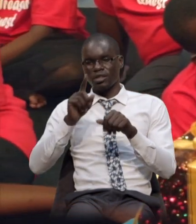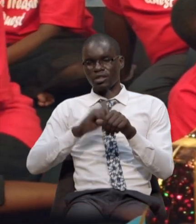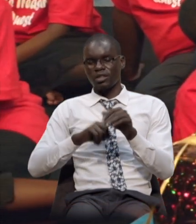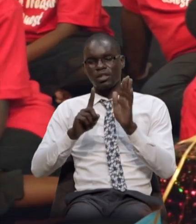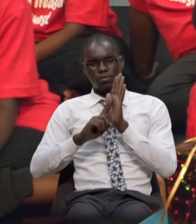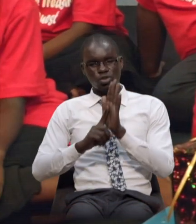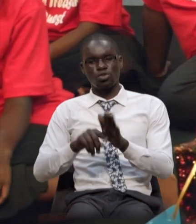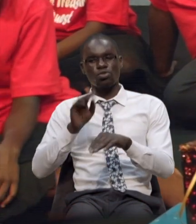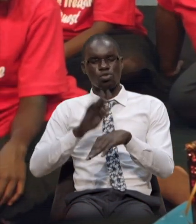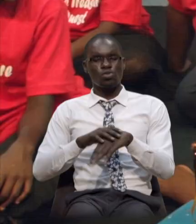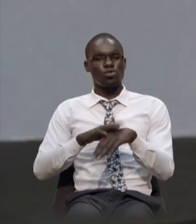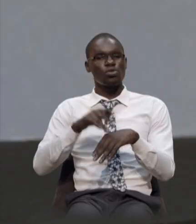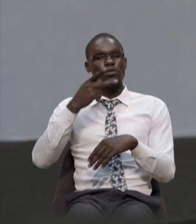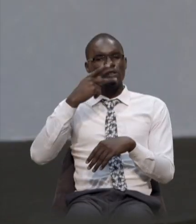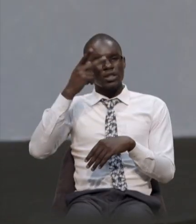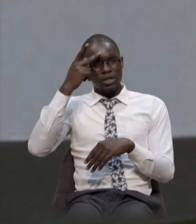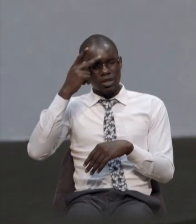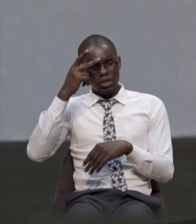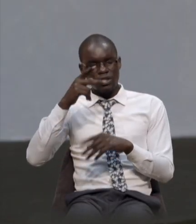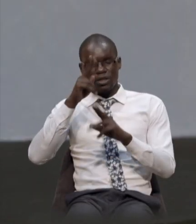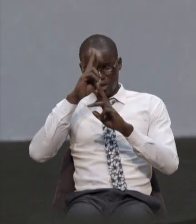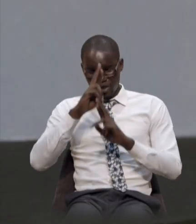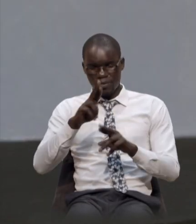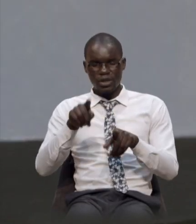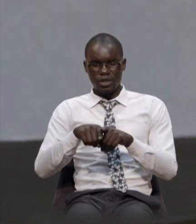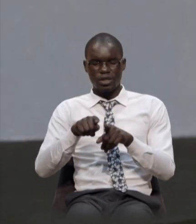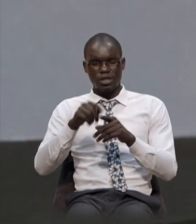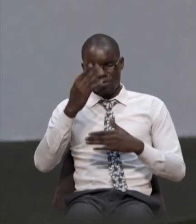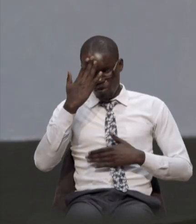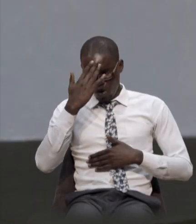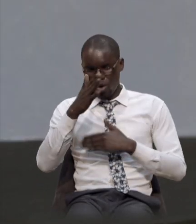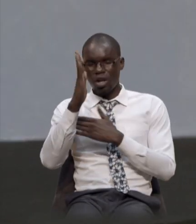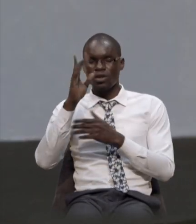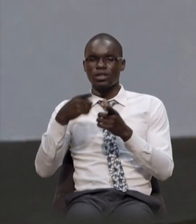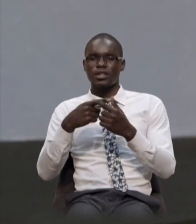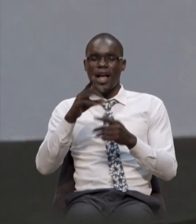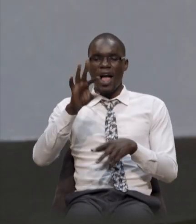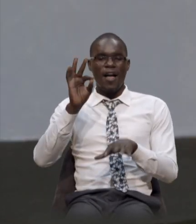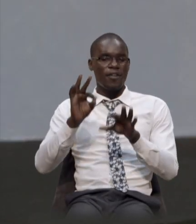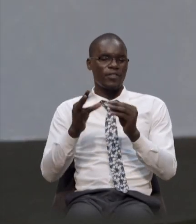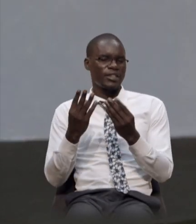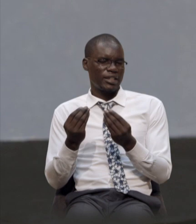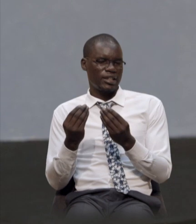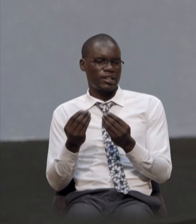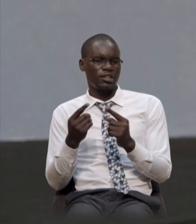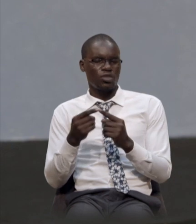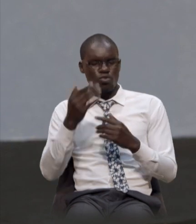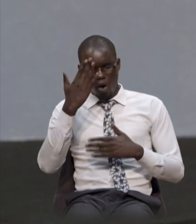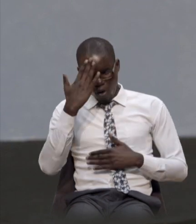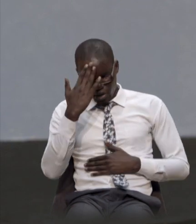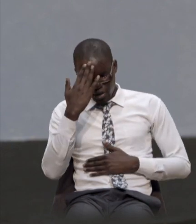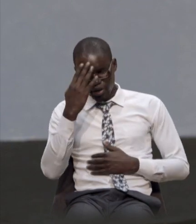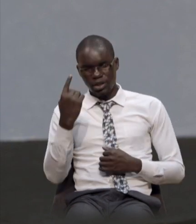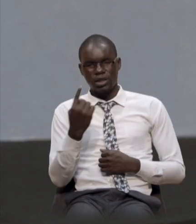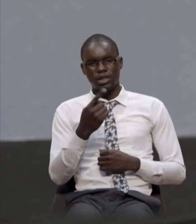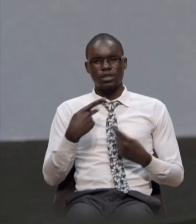show proper respect to everybody and you honor God, you can always find it easy even to honor everybody around you. And remember,